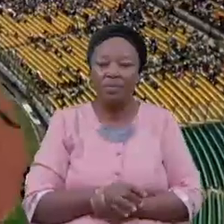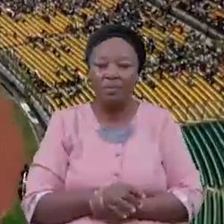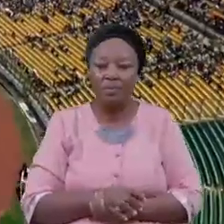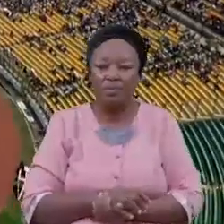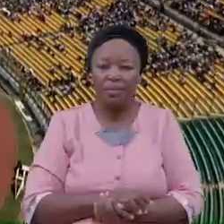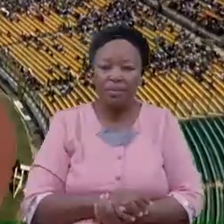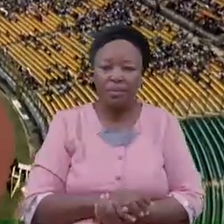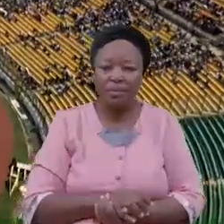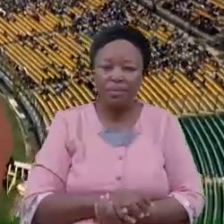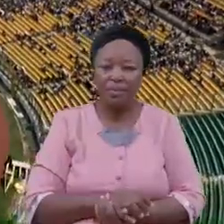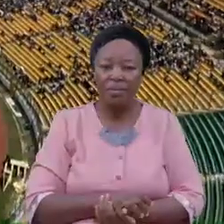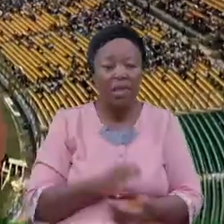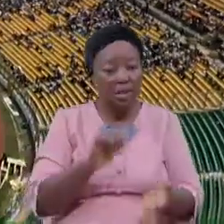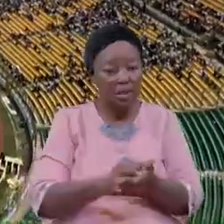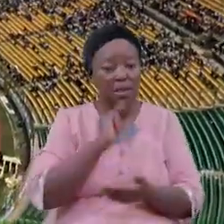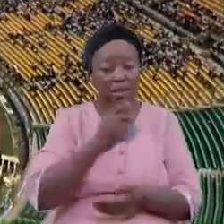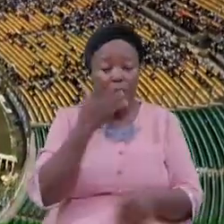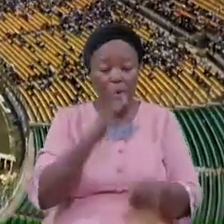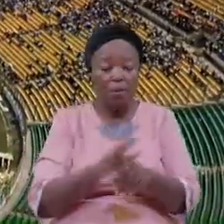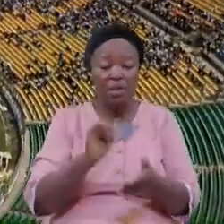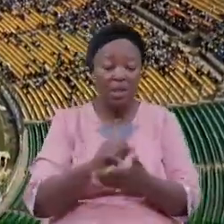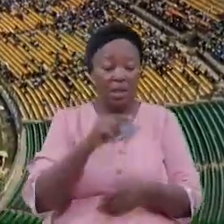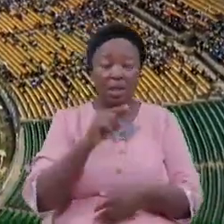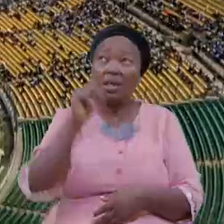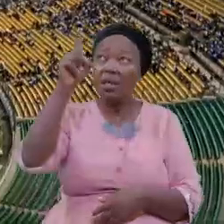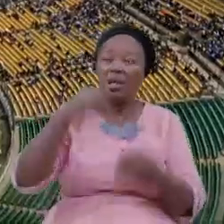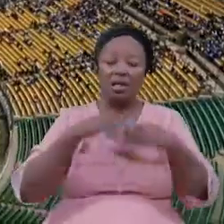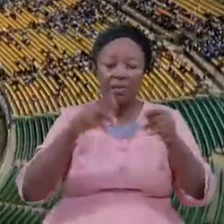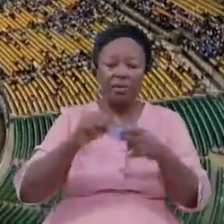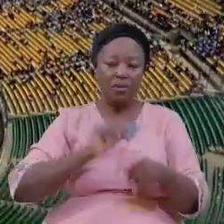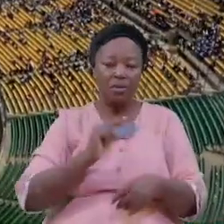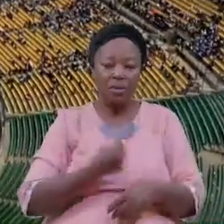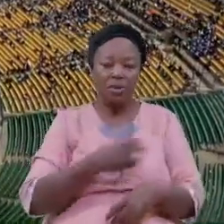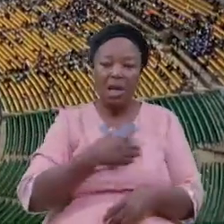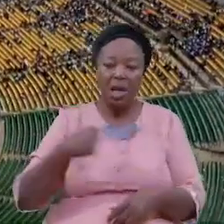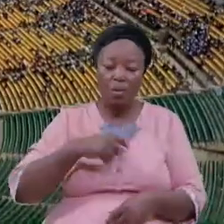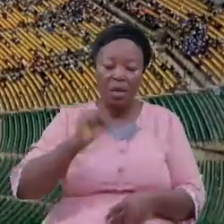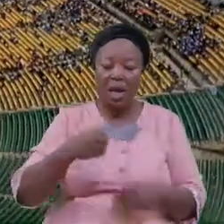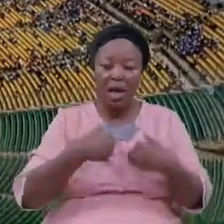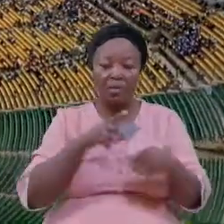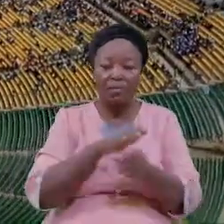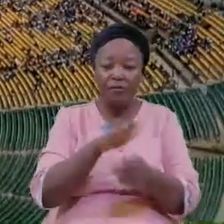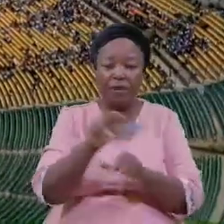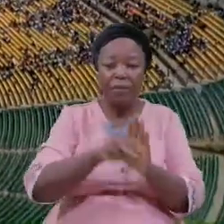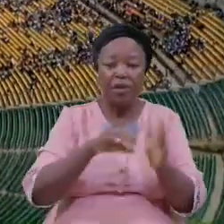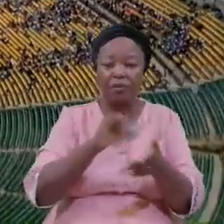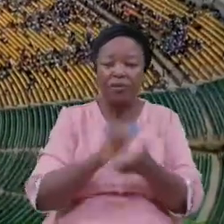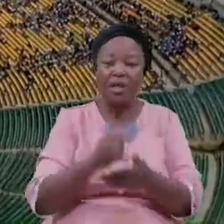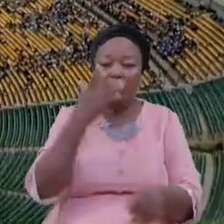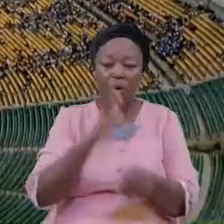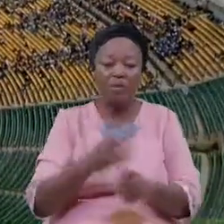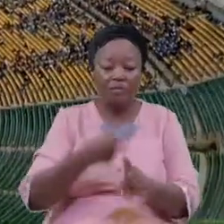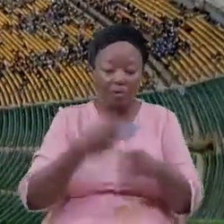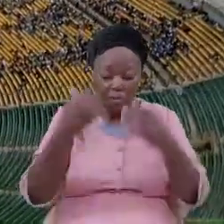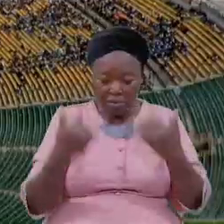That's a promise he has given us. And we can have the fulfillment of that promise from this day